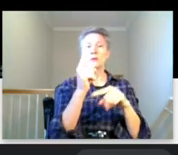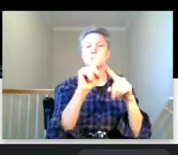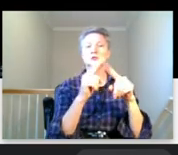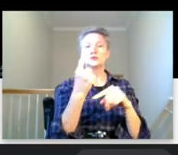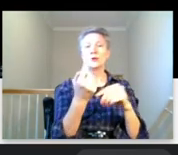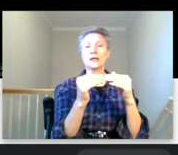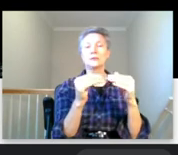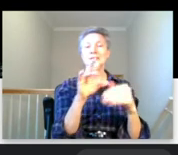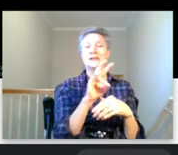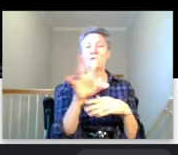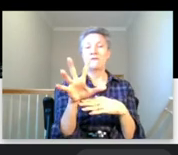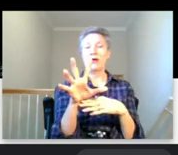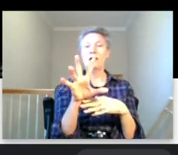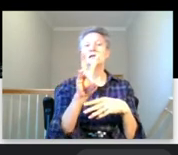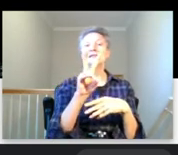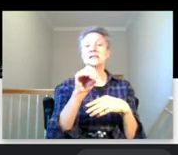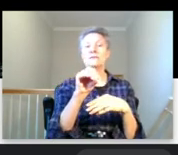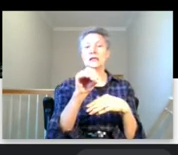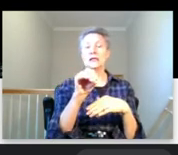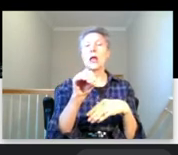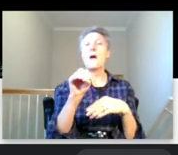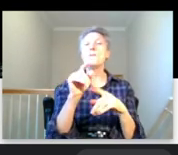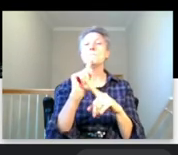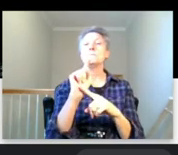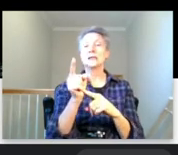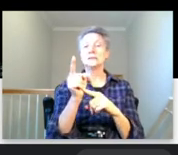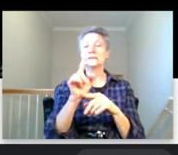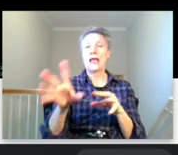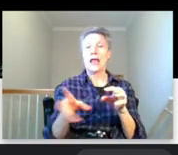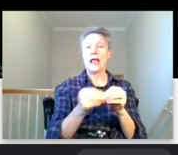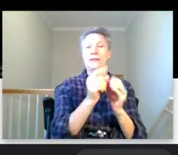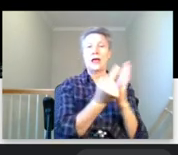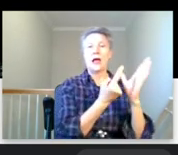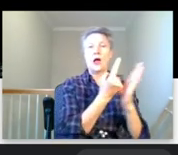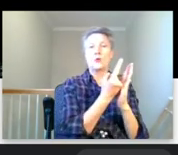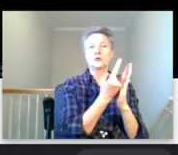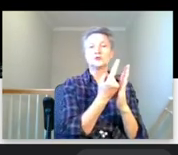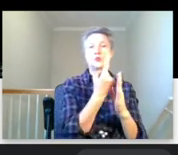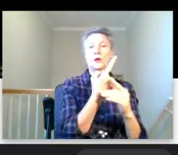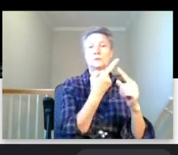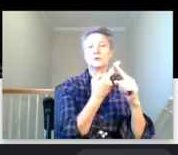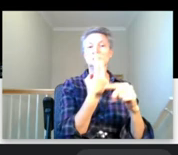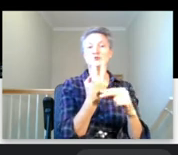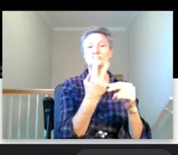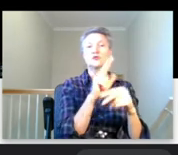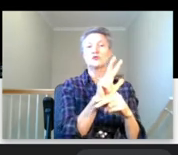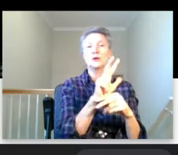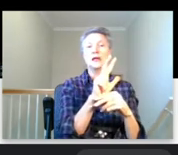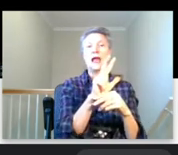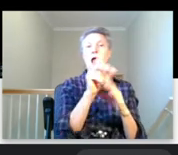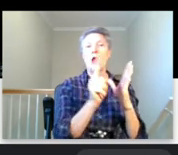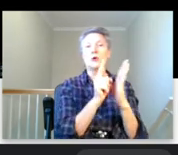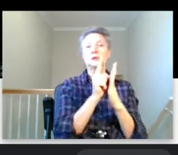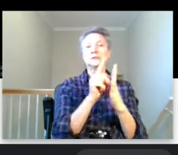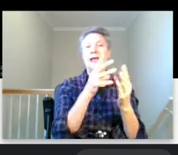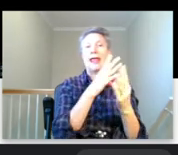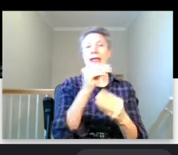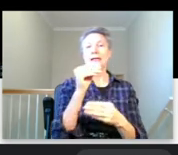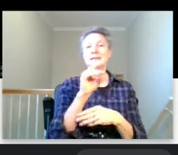So I've got 70 minutes. And now I'll add my hours. 1 plus 2 is 3. So that's 3 hours and 70